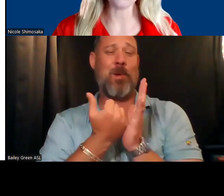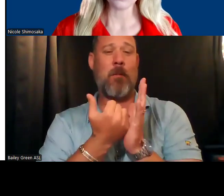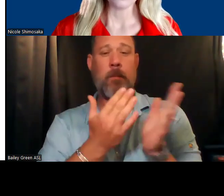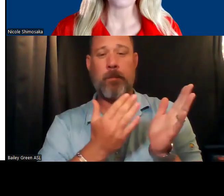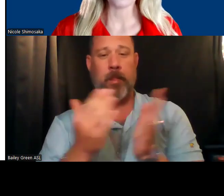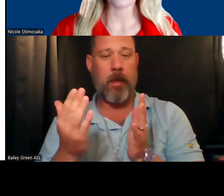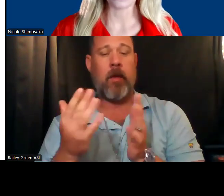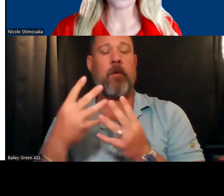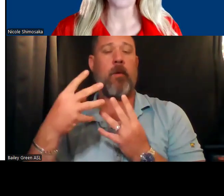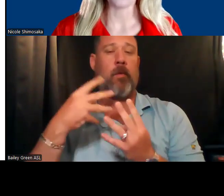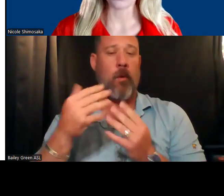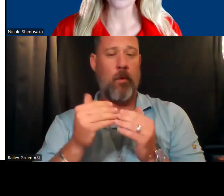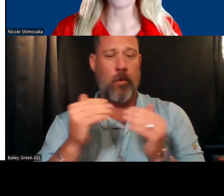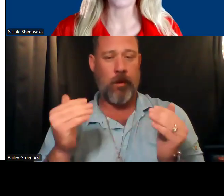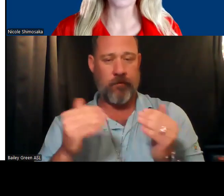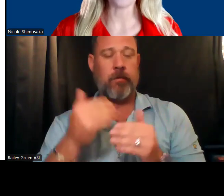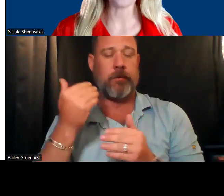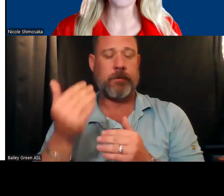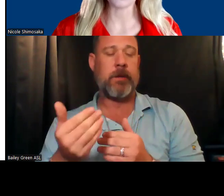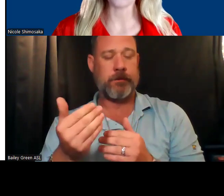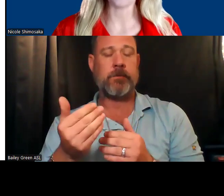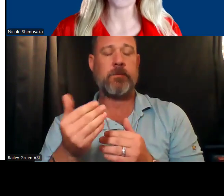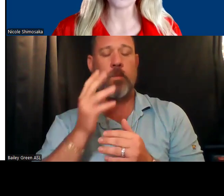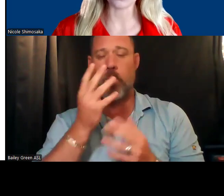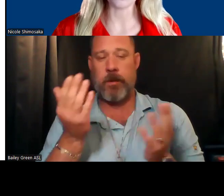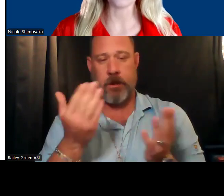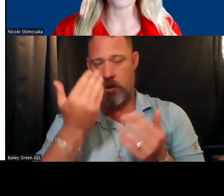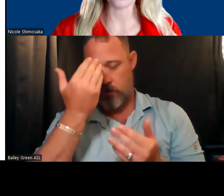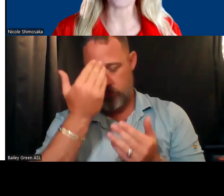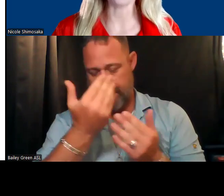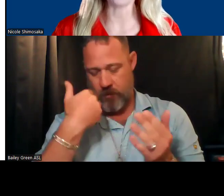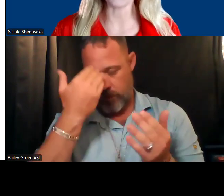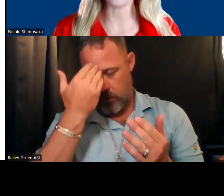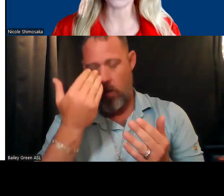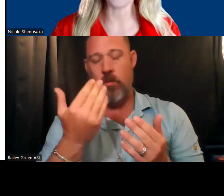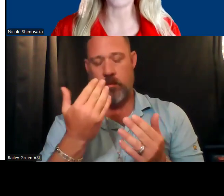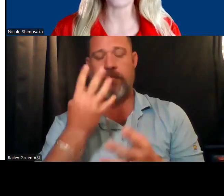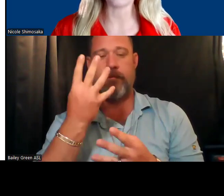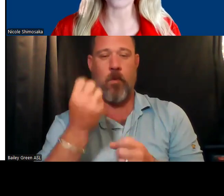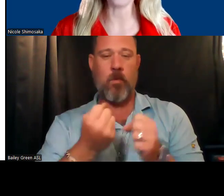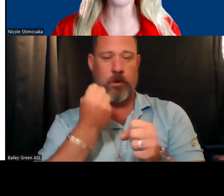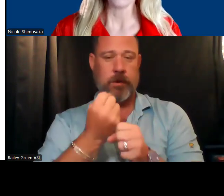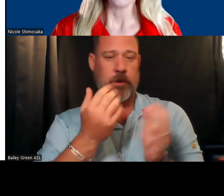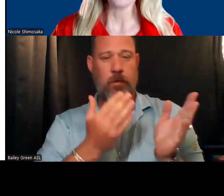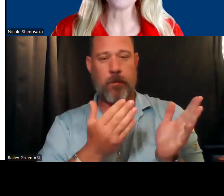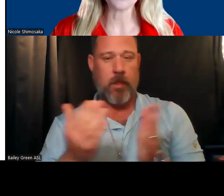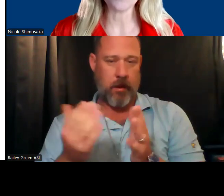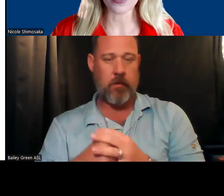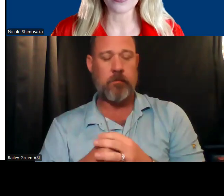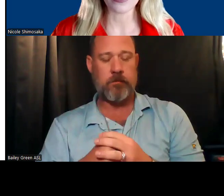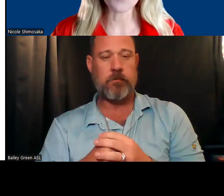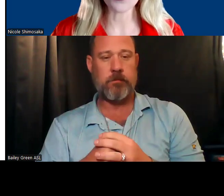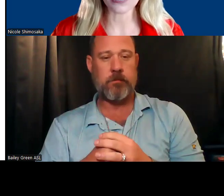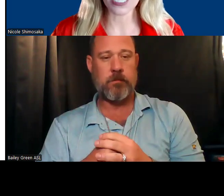level. The next area plan cycle will be here before we know it. They are 4-year planning cycles. We want to